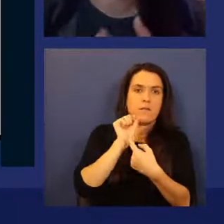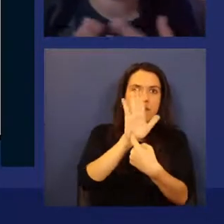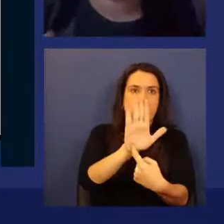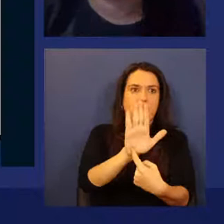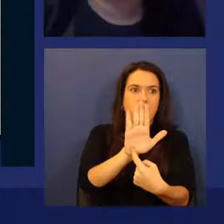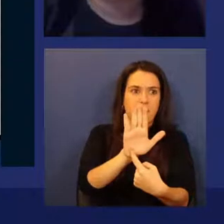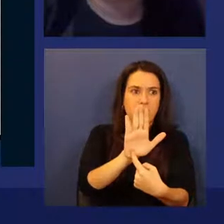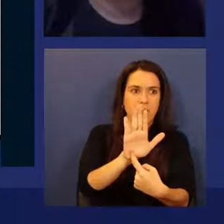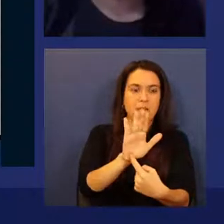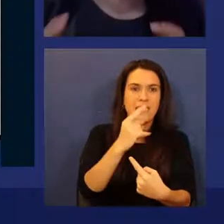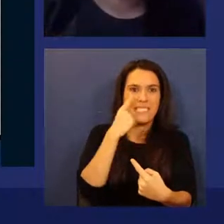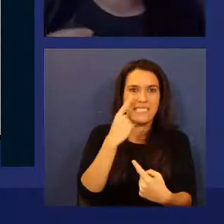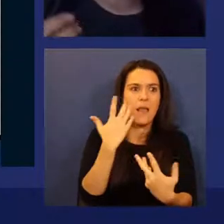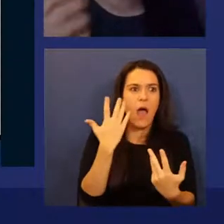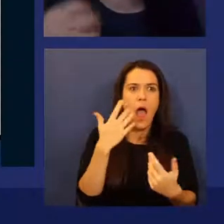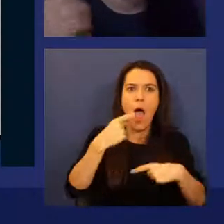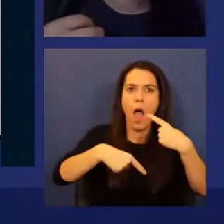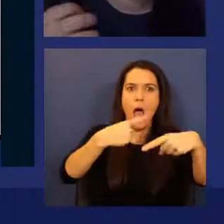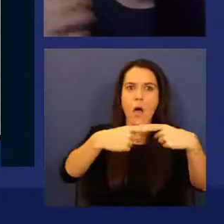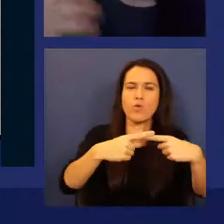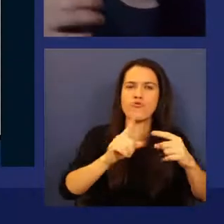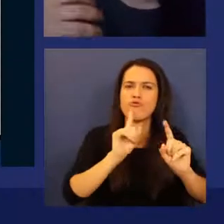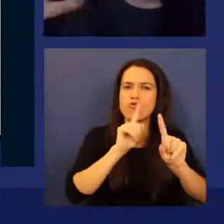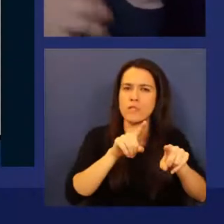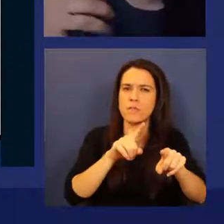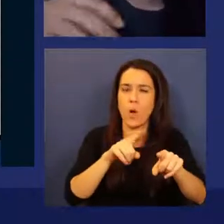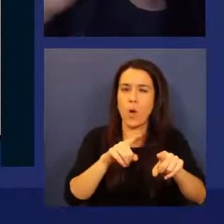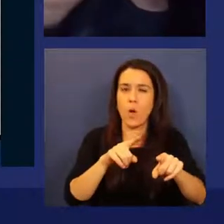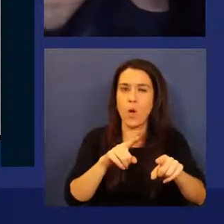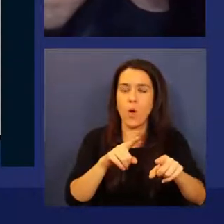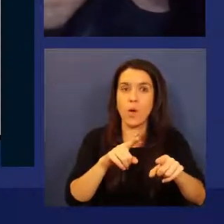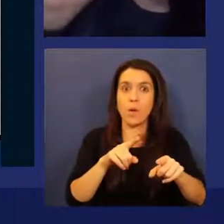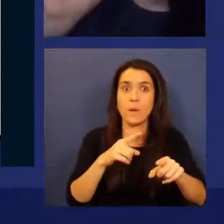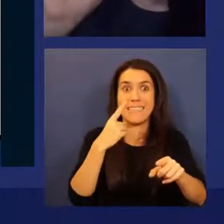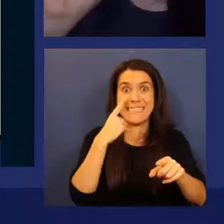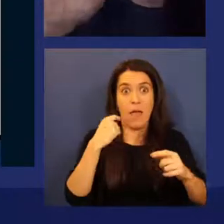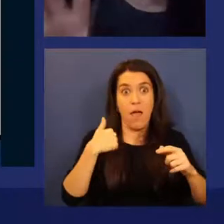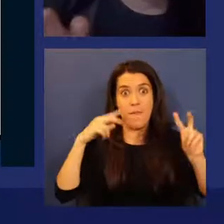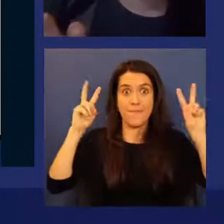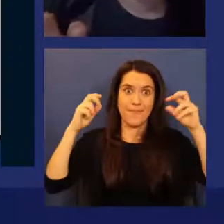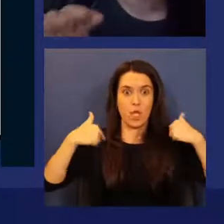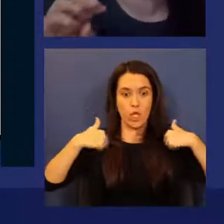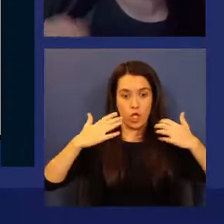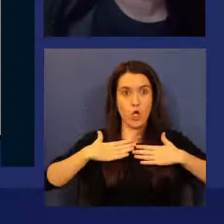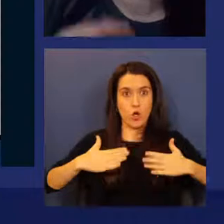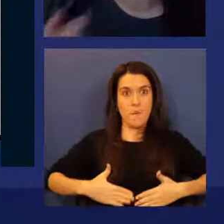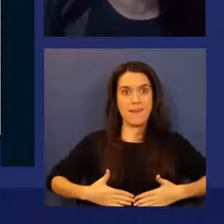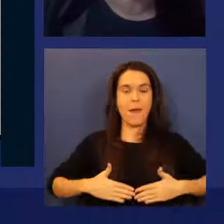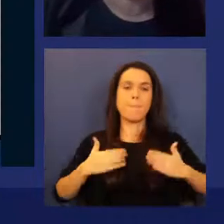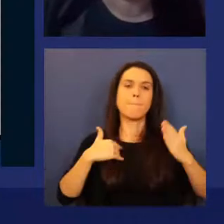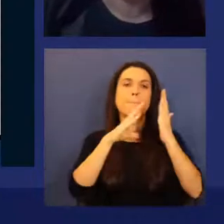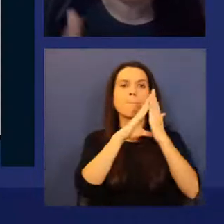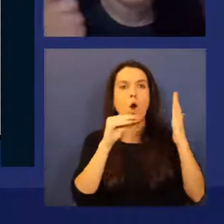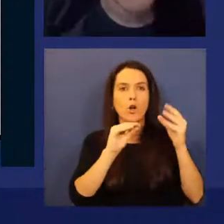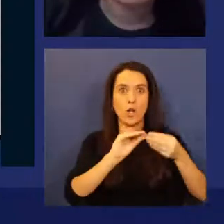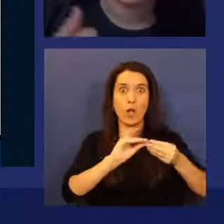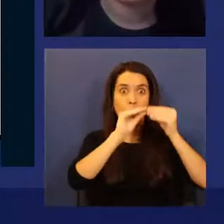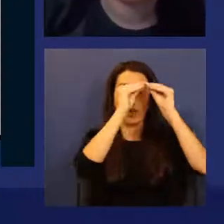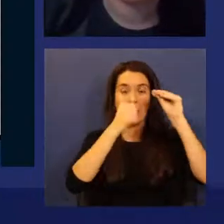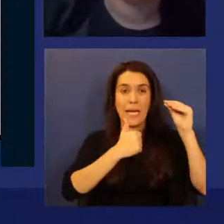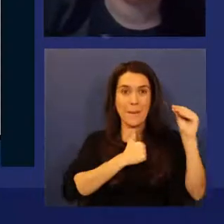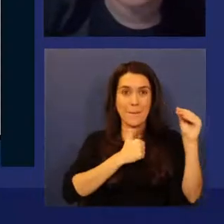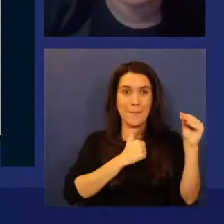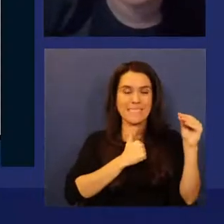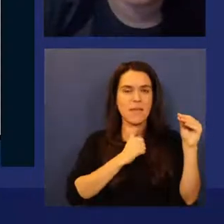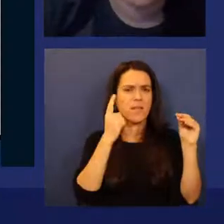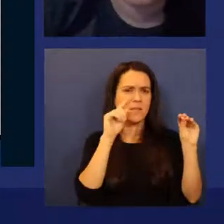give me a slightly different result, but it will allow me to, as a human, as the modeler, to discern why